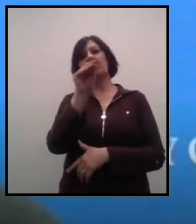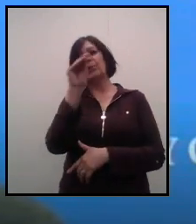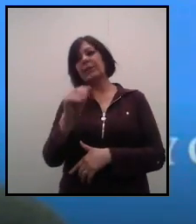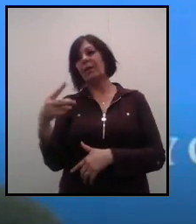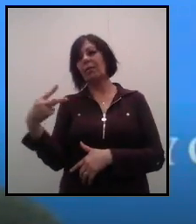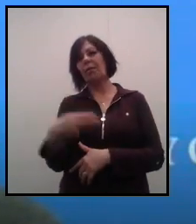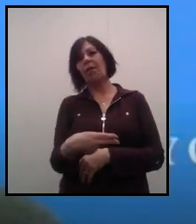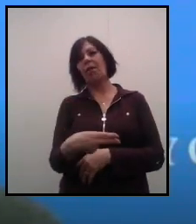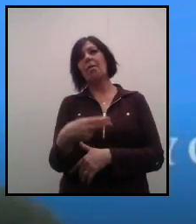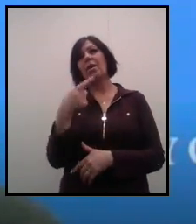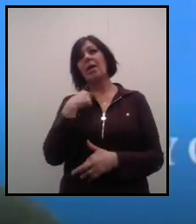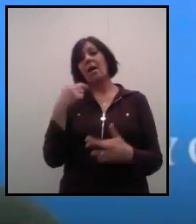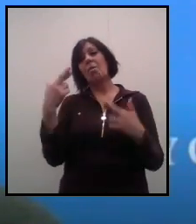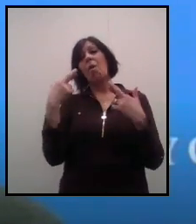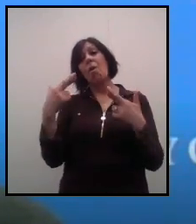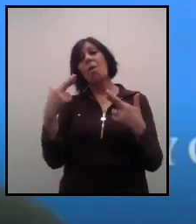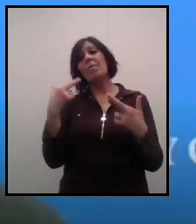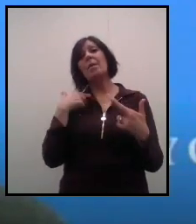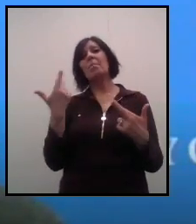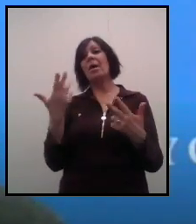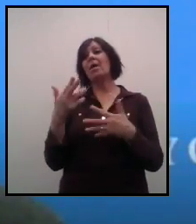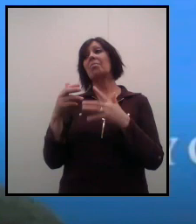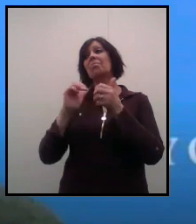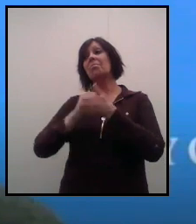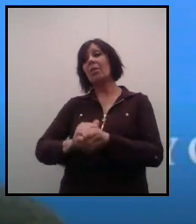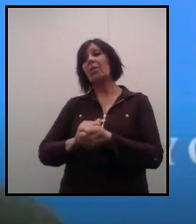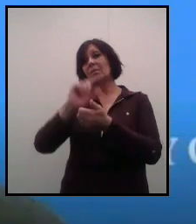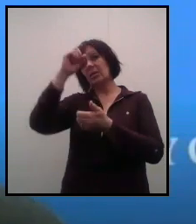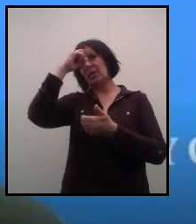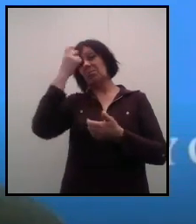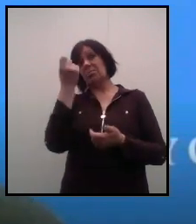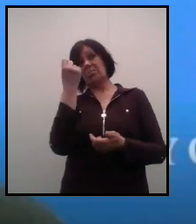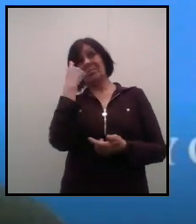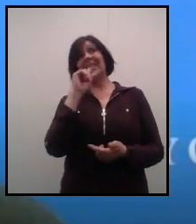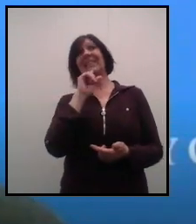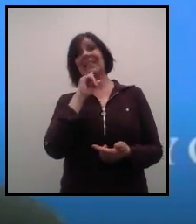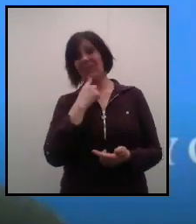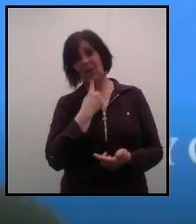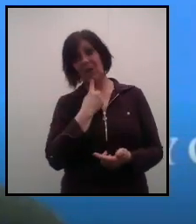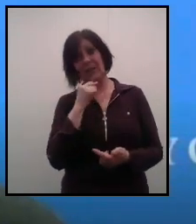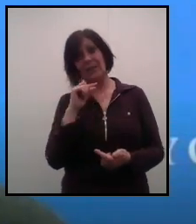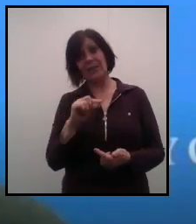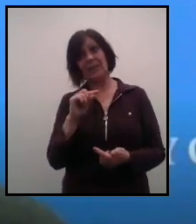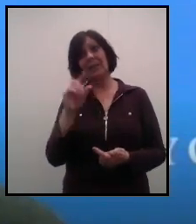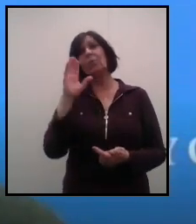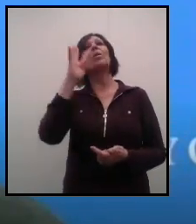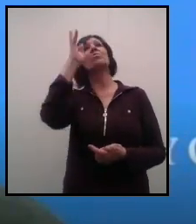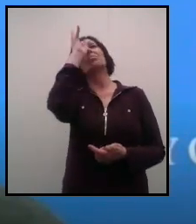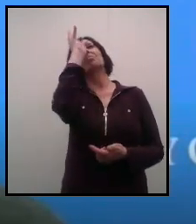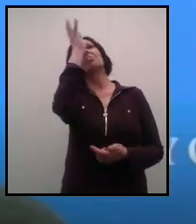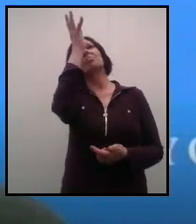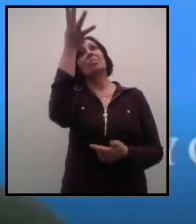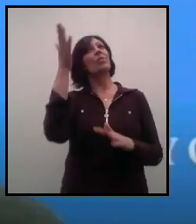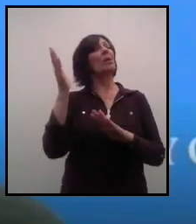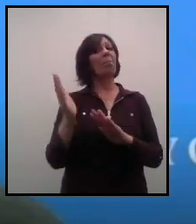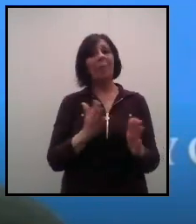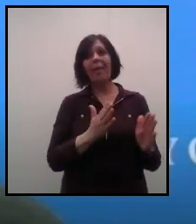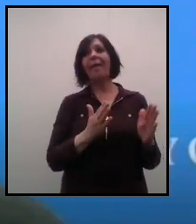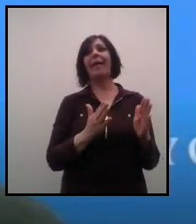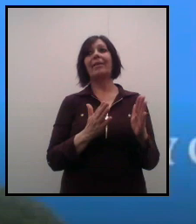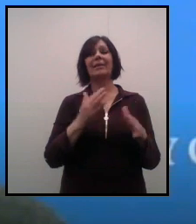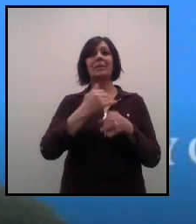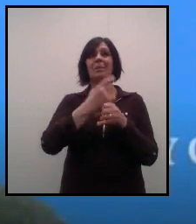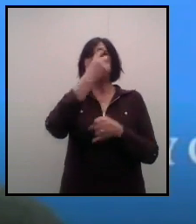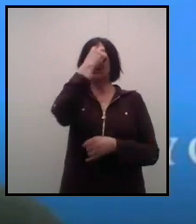I'm hopeful that my partners in government understand the severity of this crisis, and as such will come up with a plan that